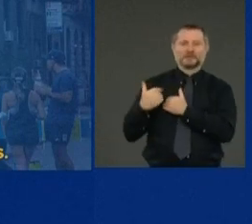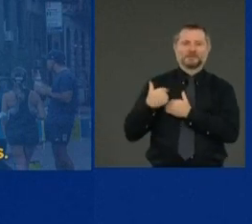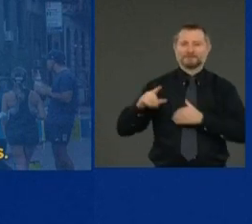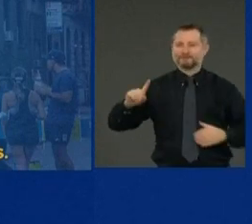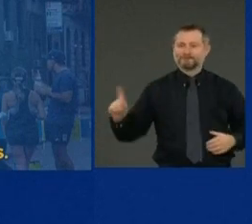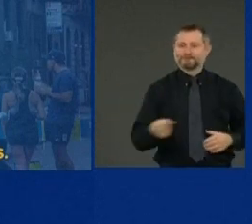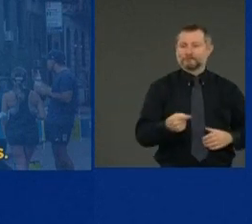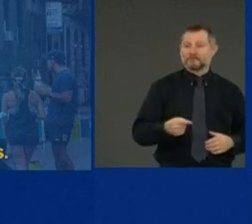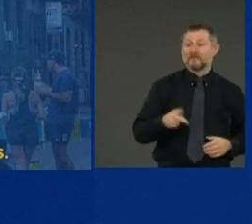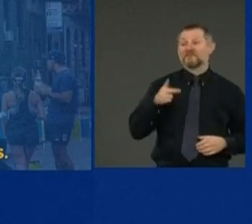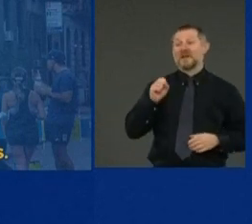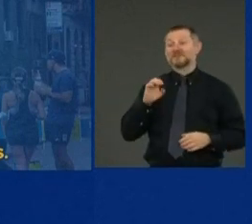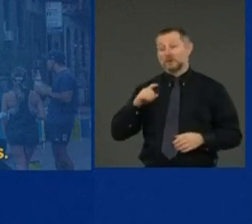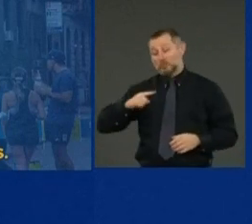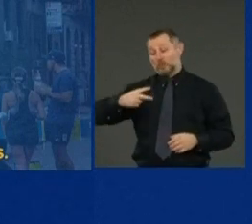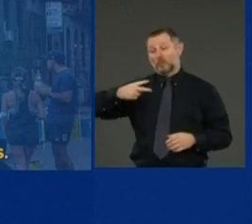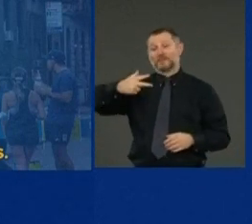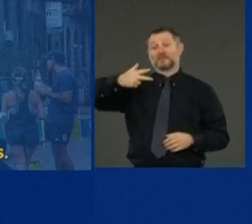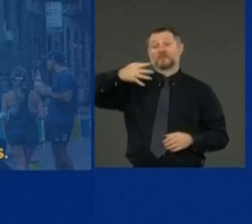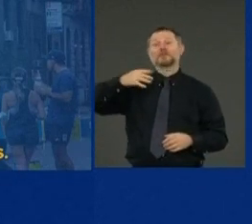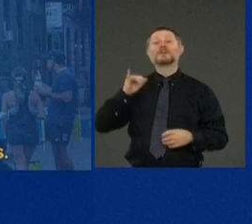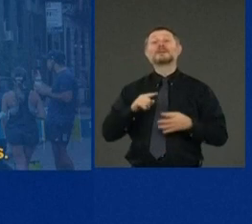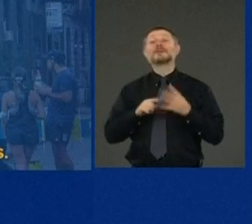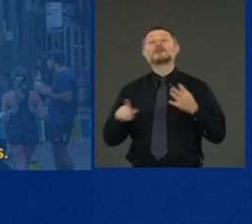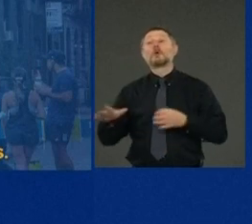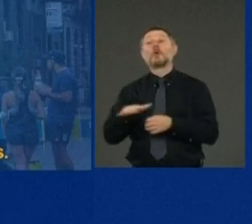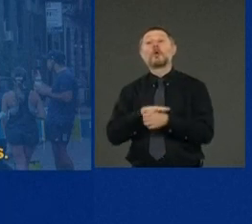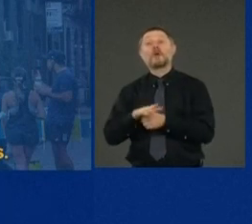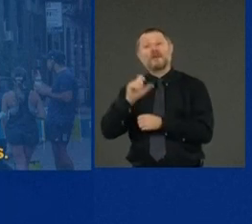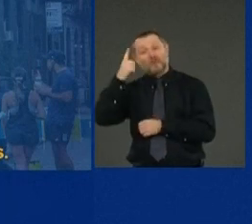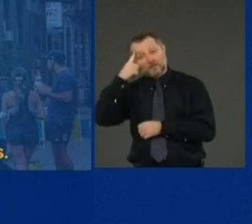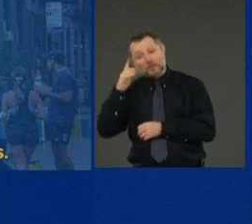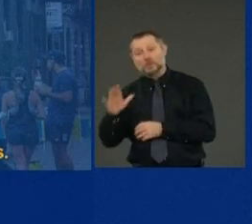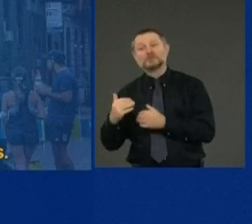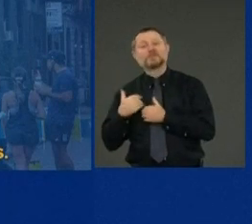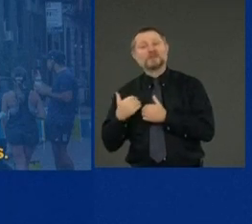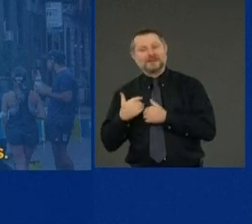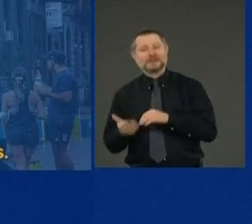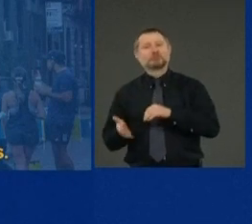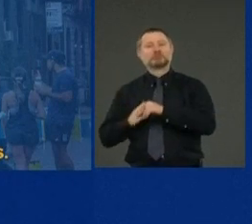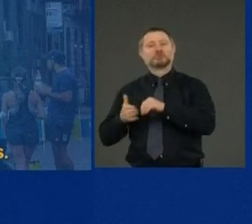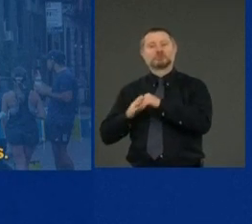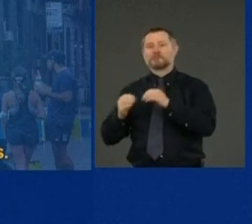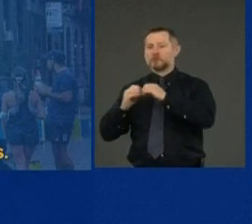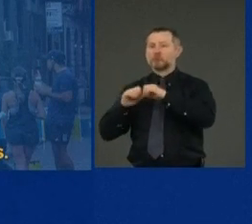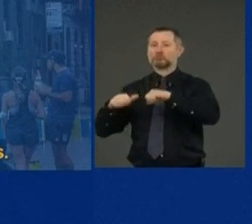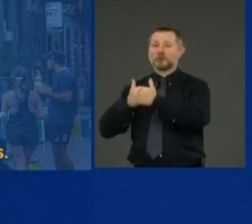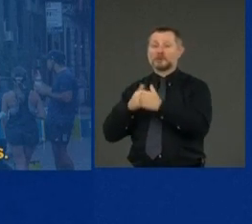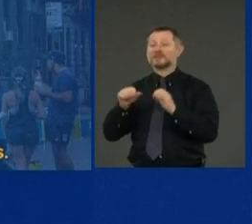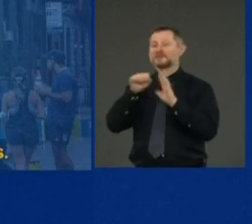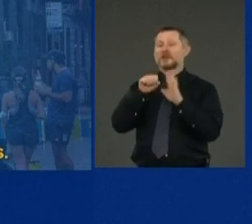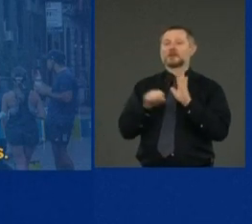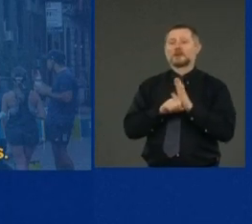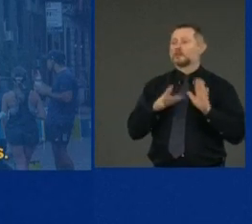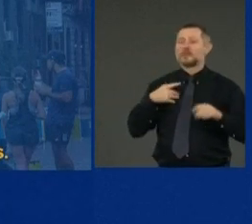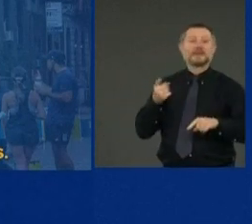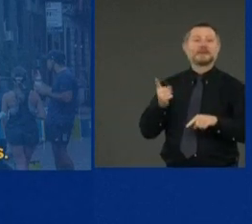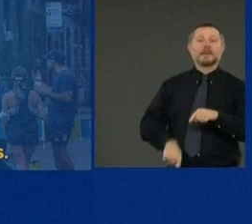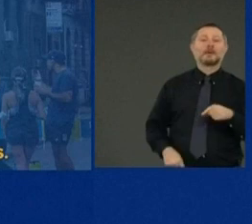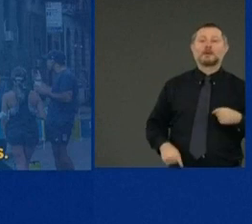increase. The state cannot do enforcement on these local issues all across the